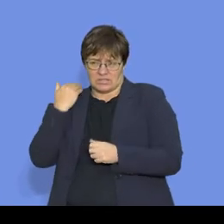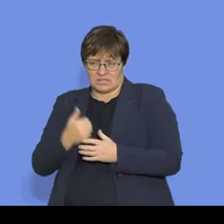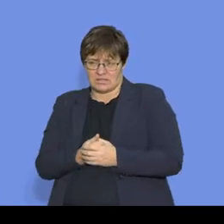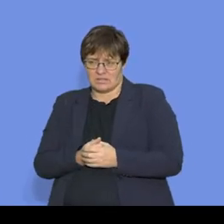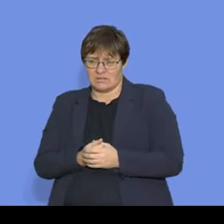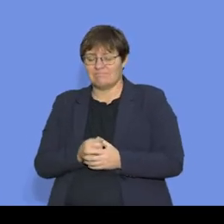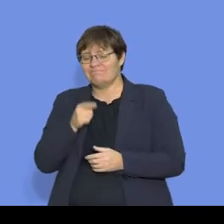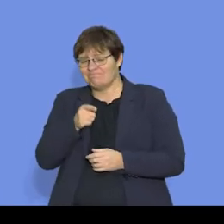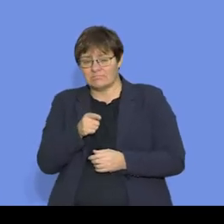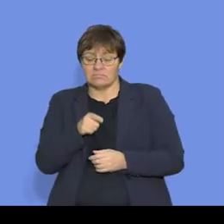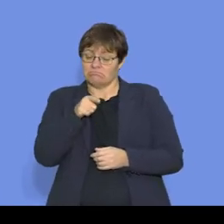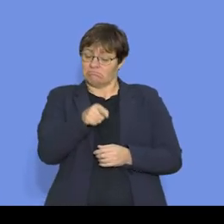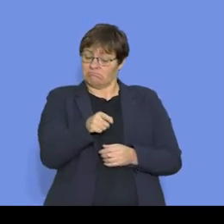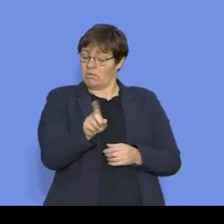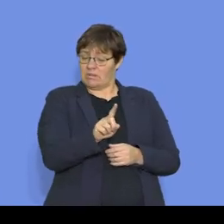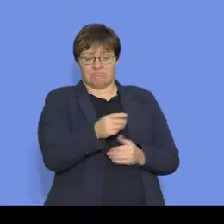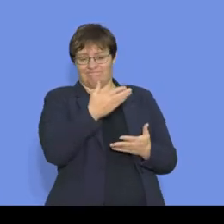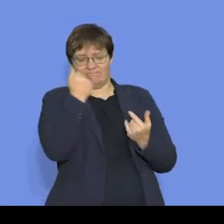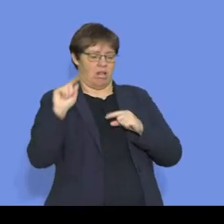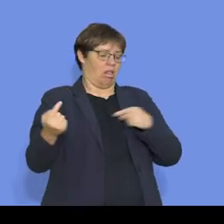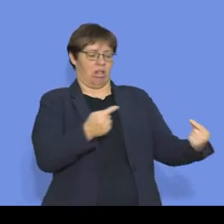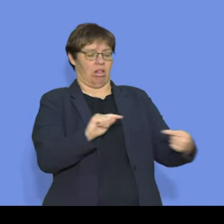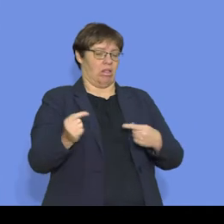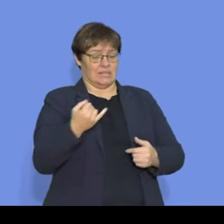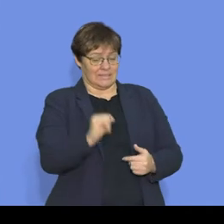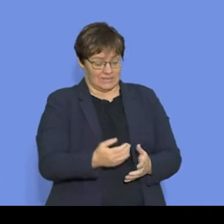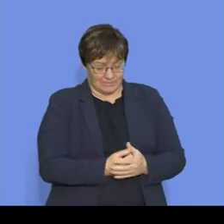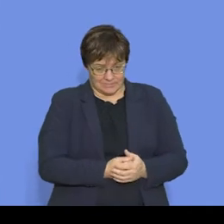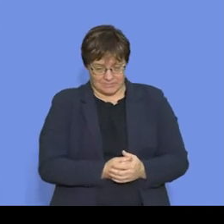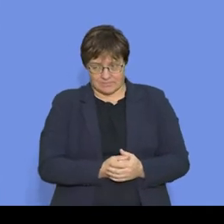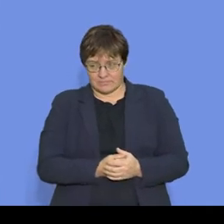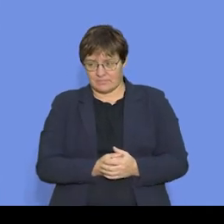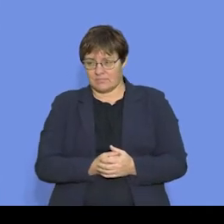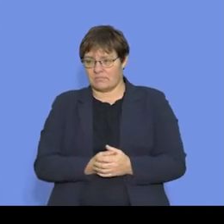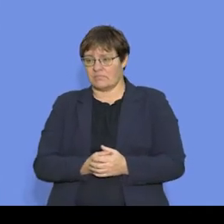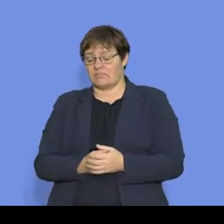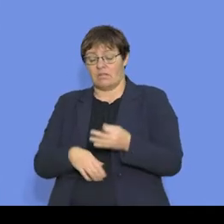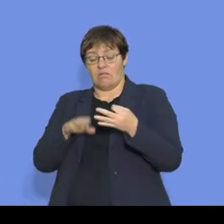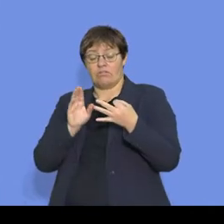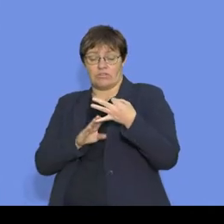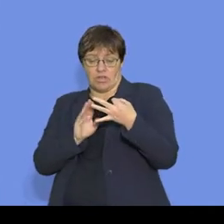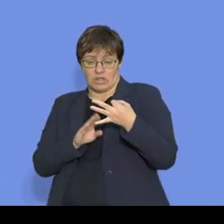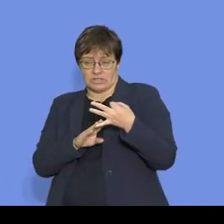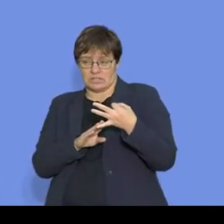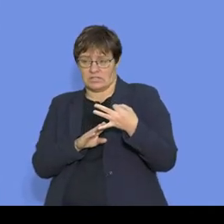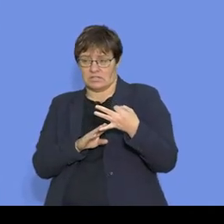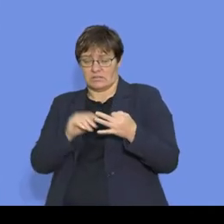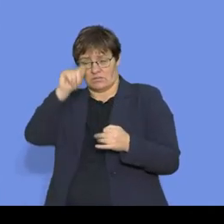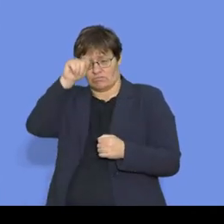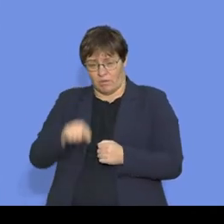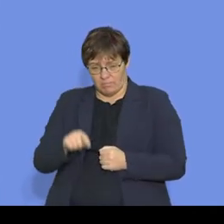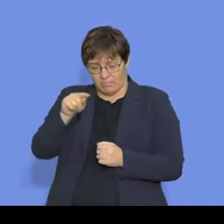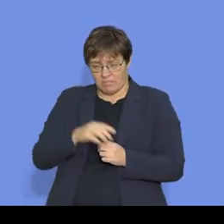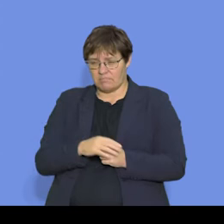less than 400 million years ago, and that scientists don't quite know. They're still arguing about it. The third mass extinction,